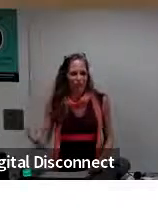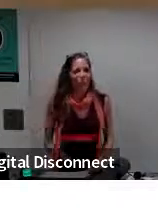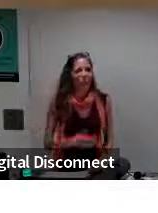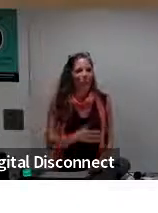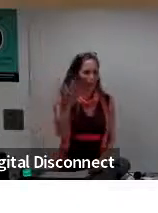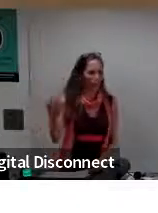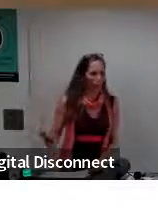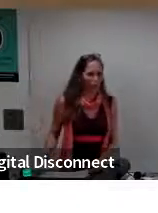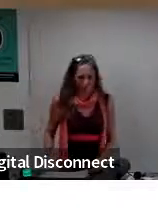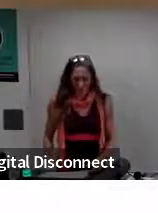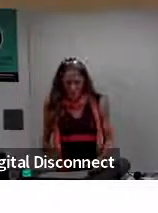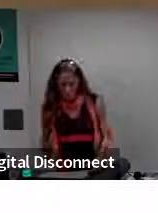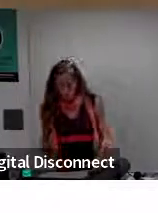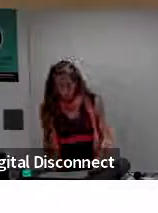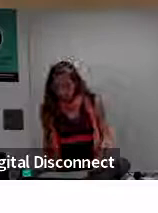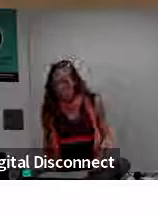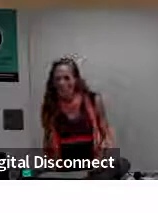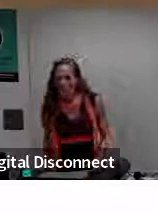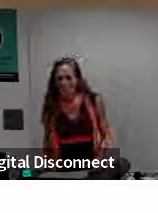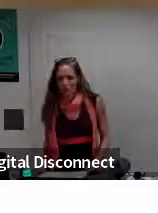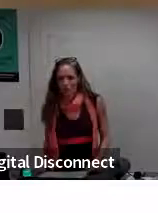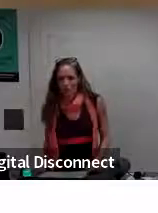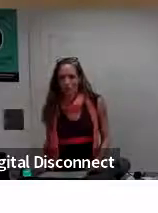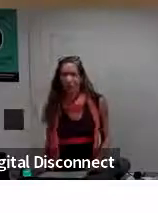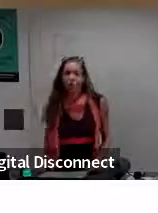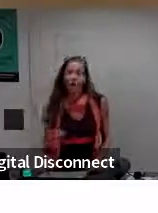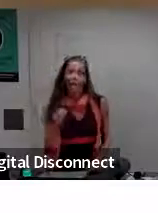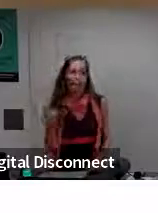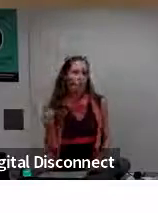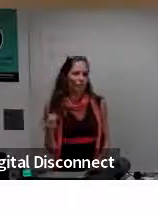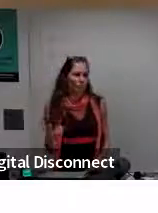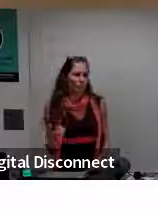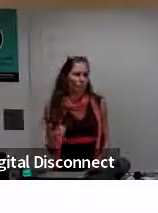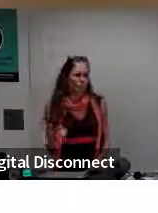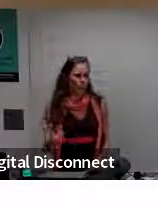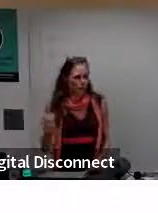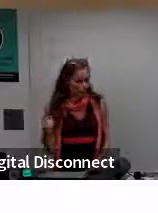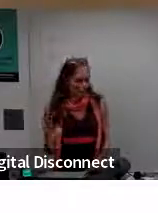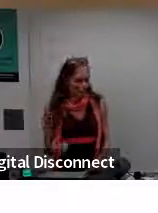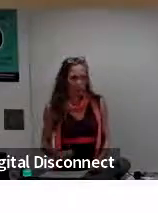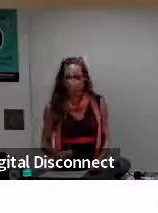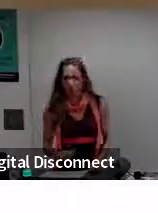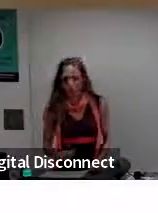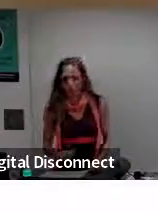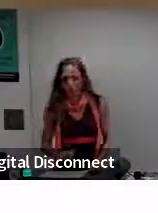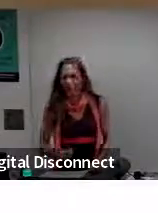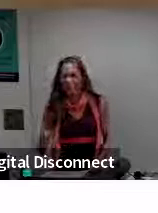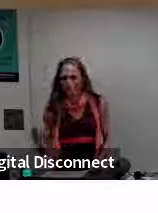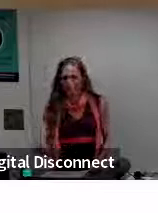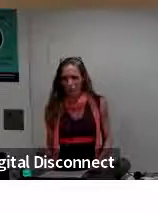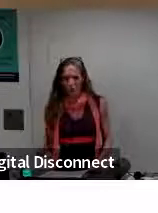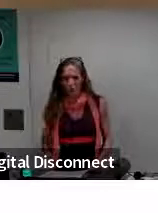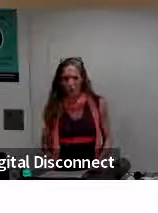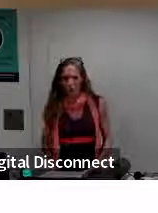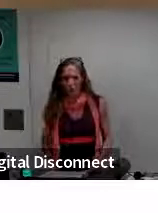to kind of dominant or more kind of privileged experiences, but the people who have those privileged experiences are not going to be exposed anymore to